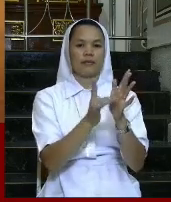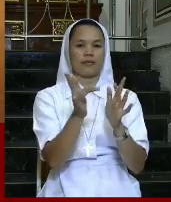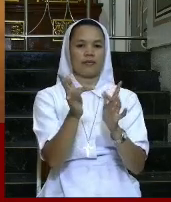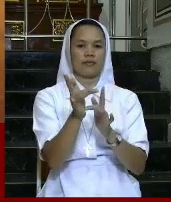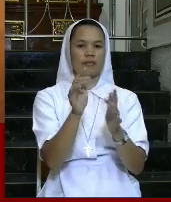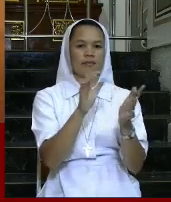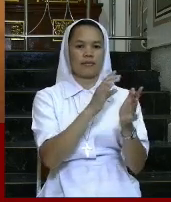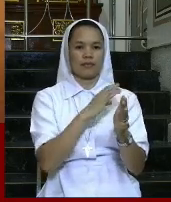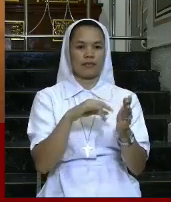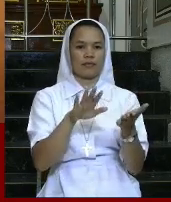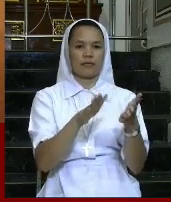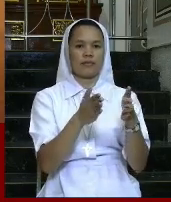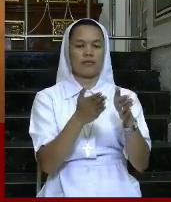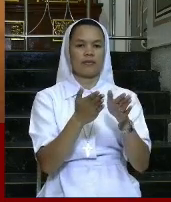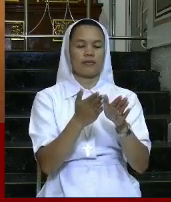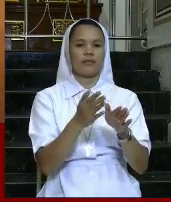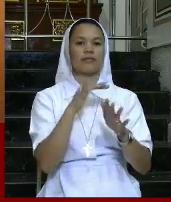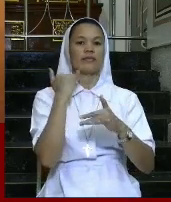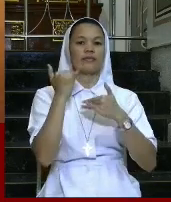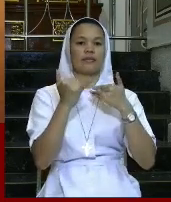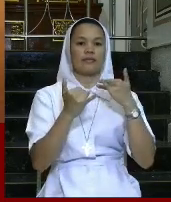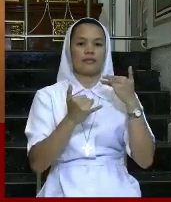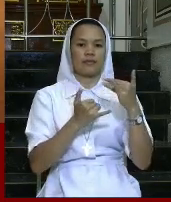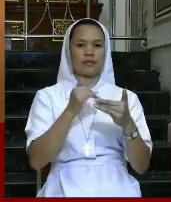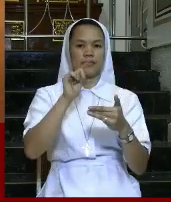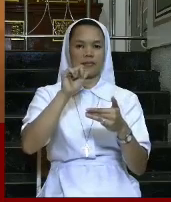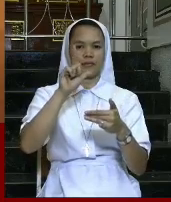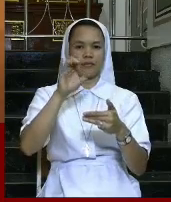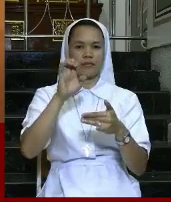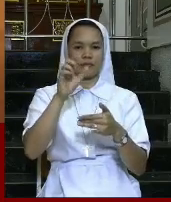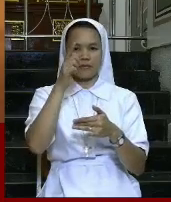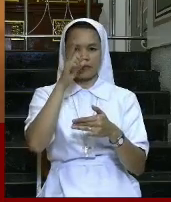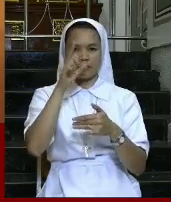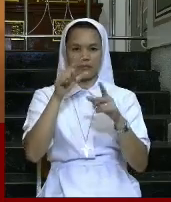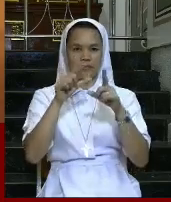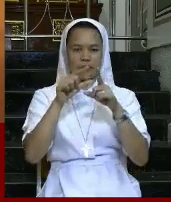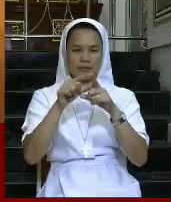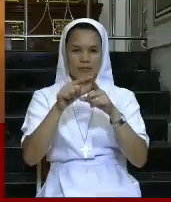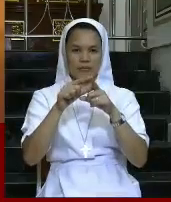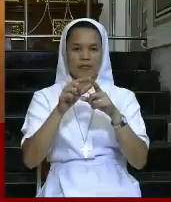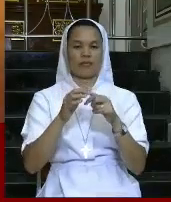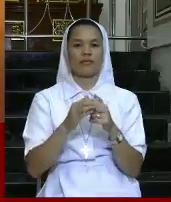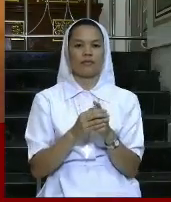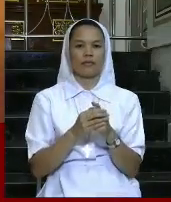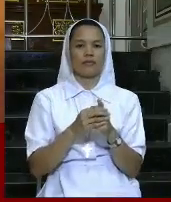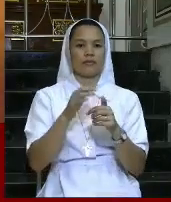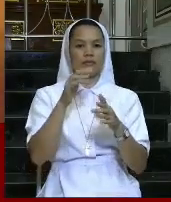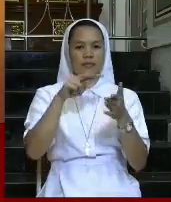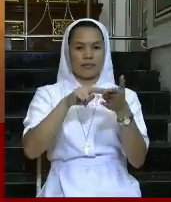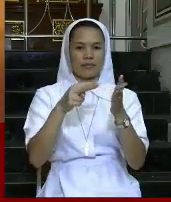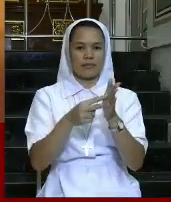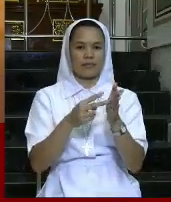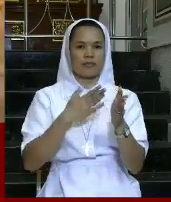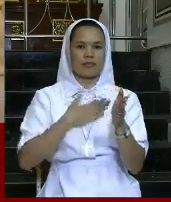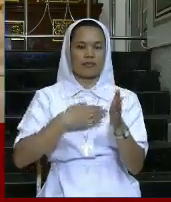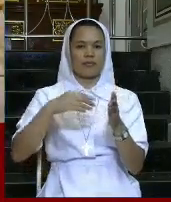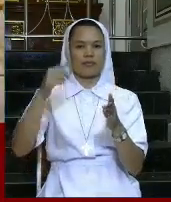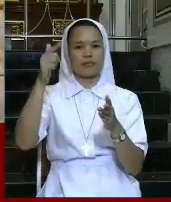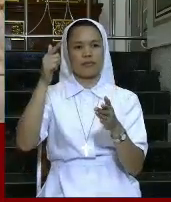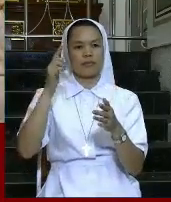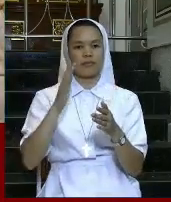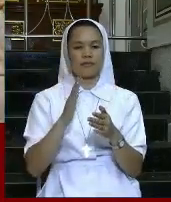Jesus cried out in a loud voice, Eli, Eli, lama sabachthani, which means,